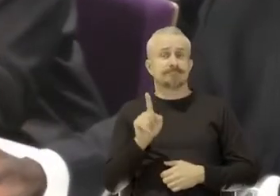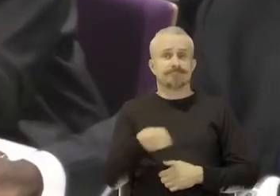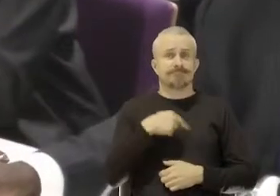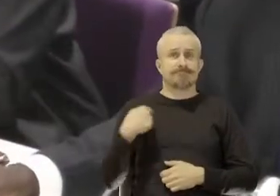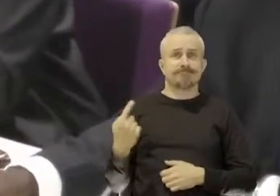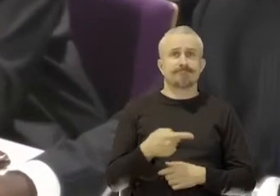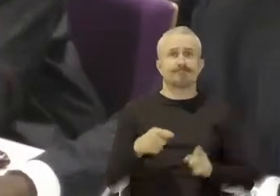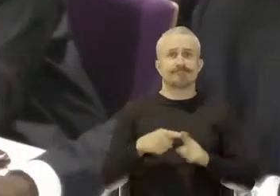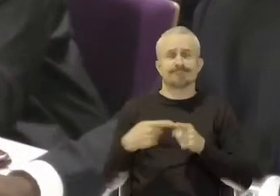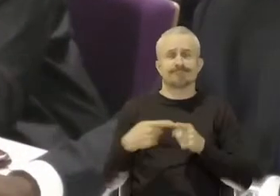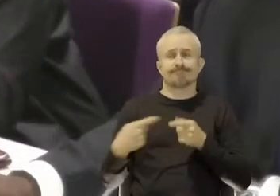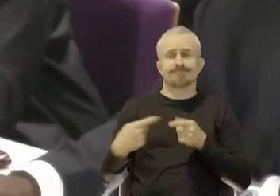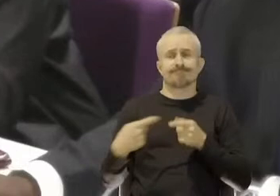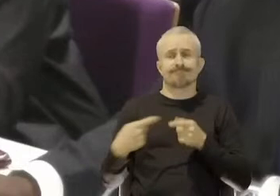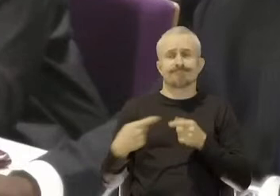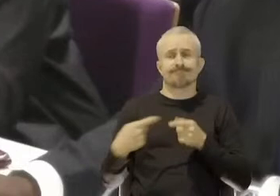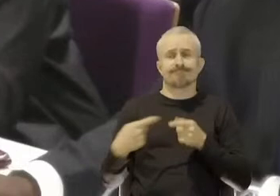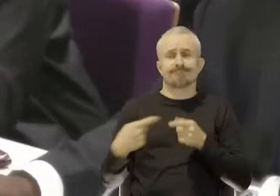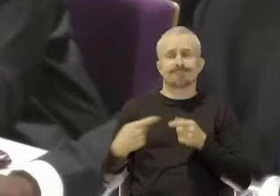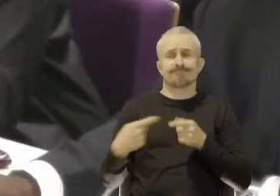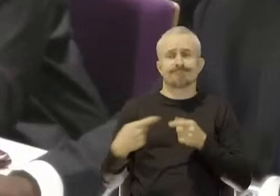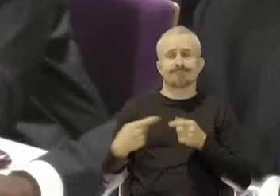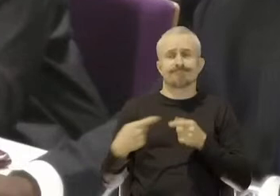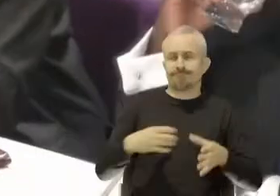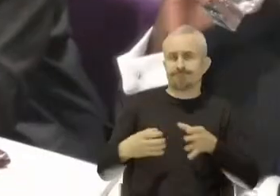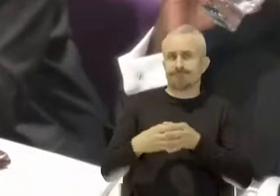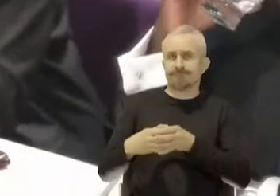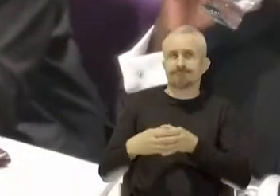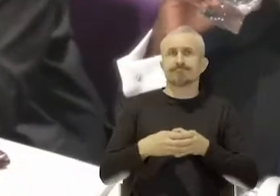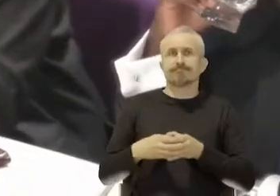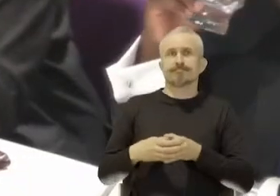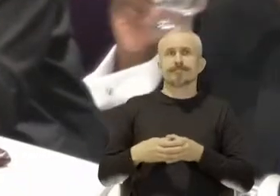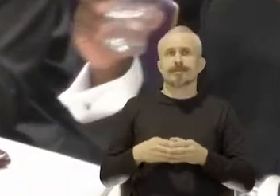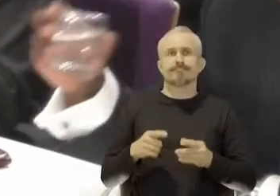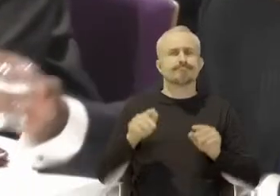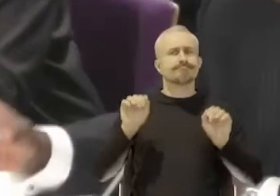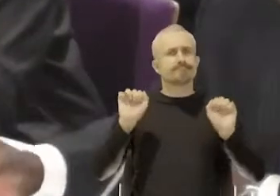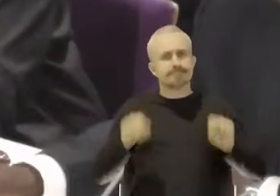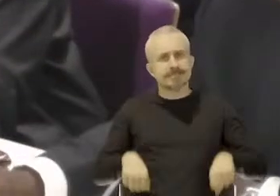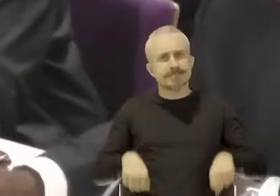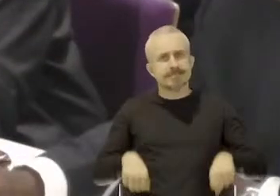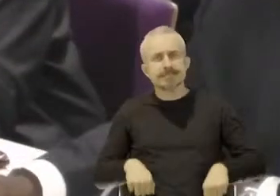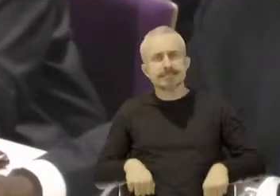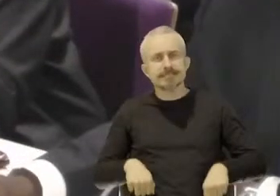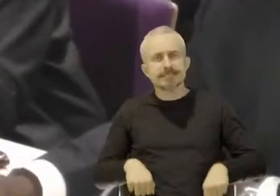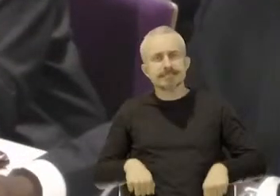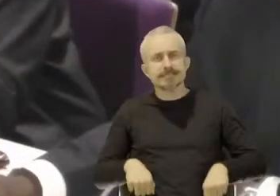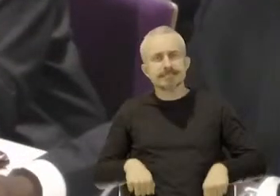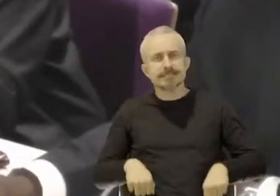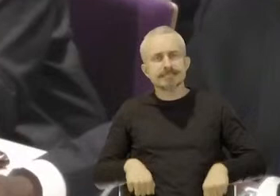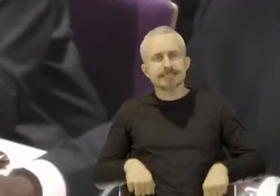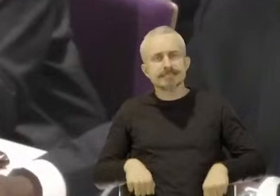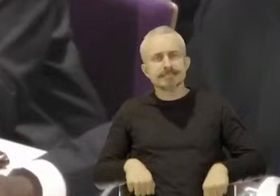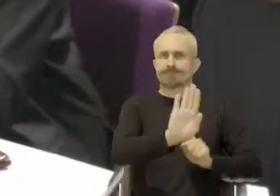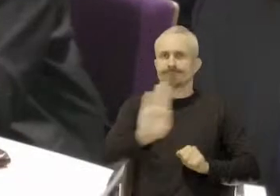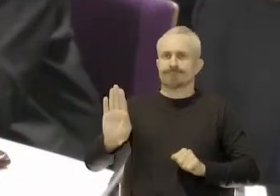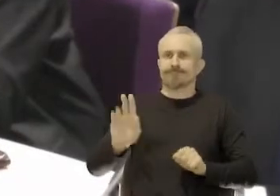own local policies to make sure that they are also implementing at a local level.